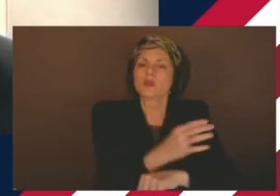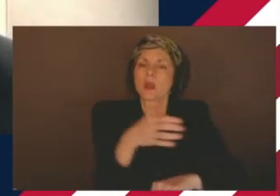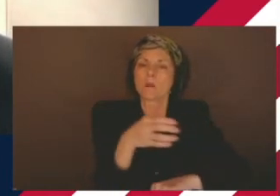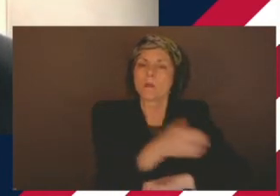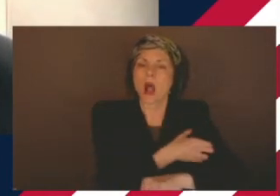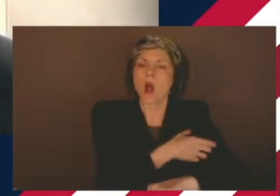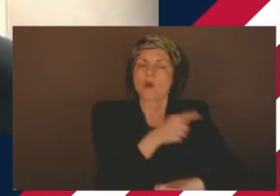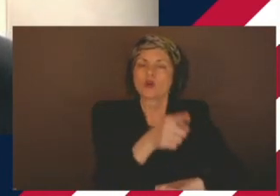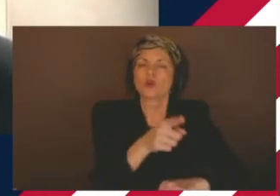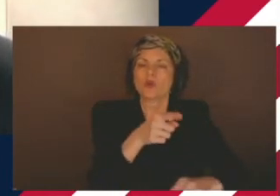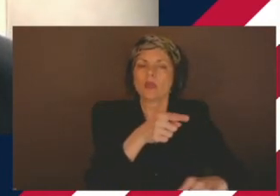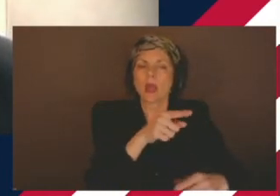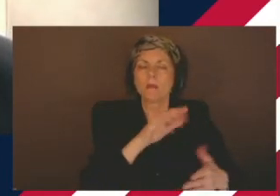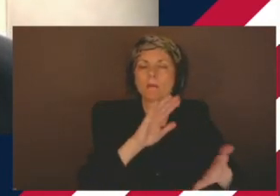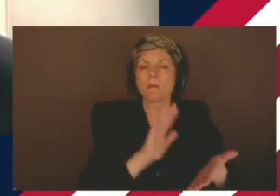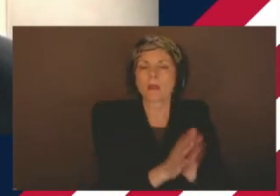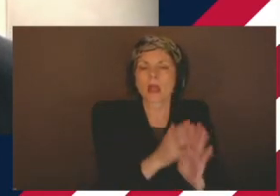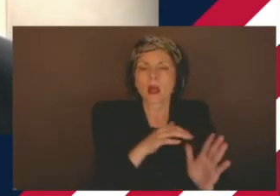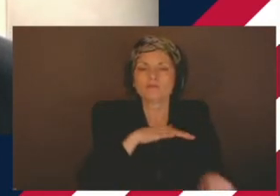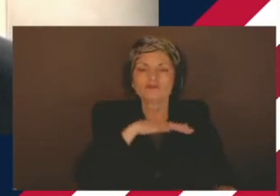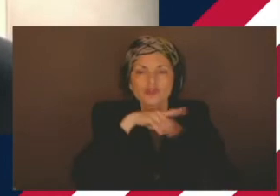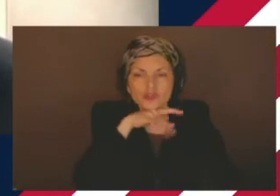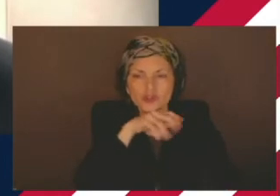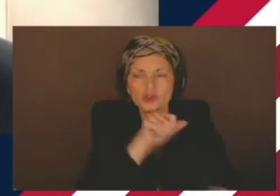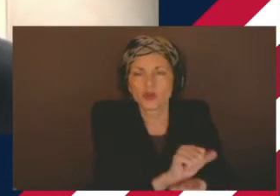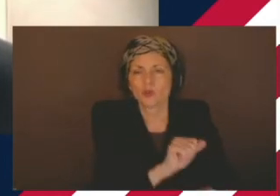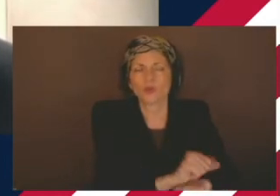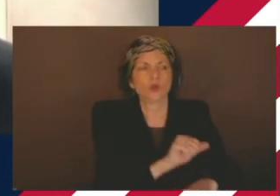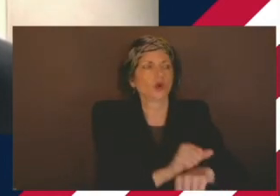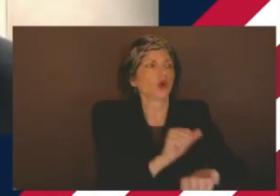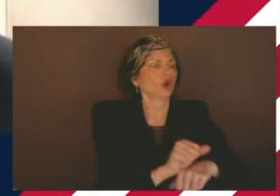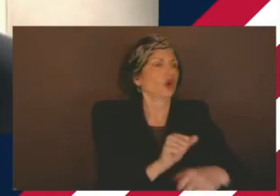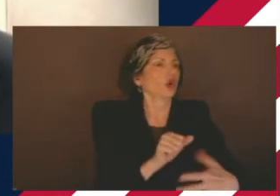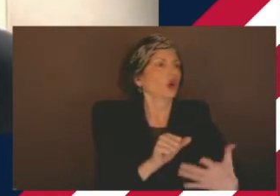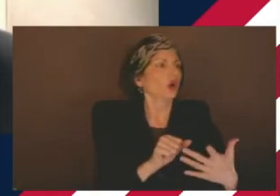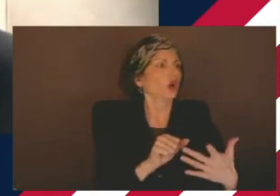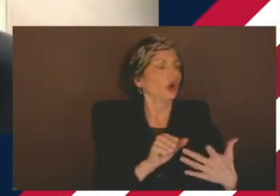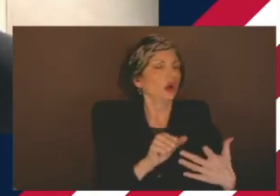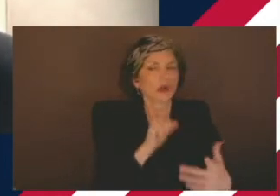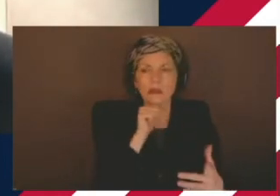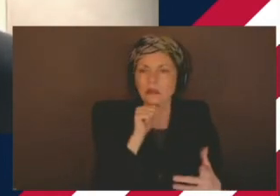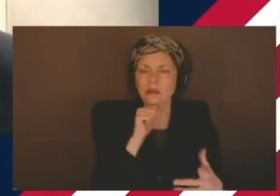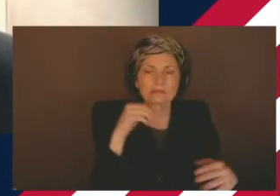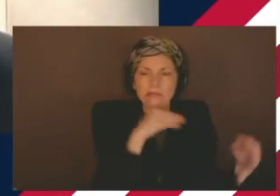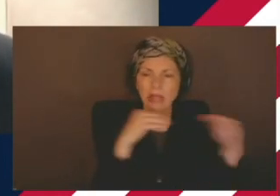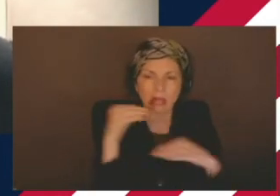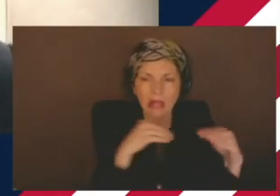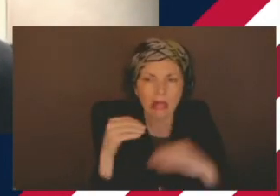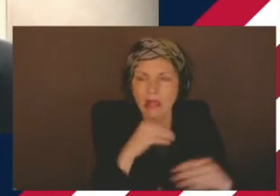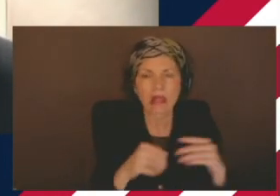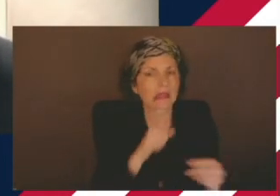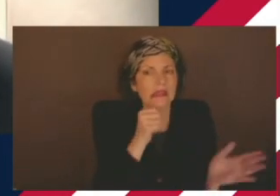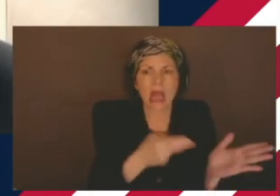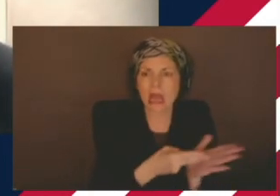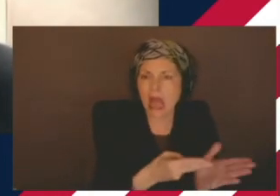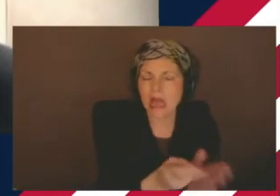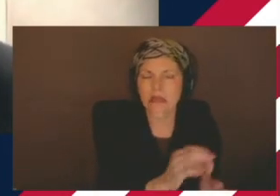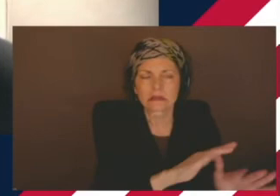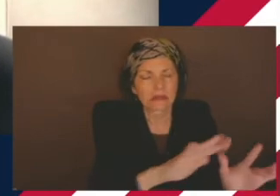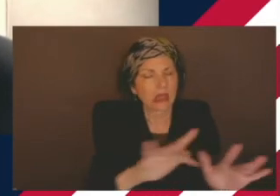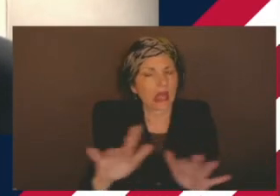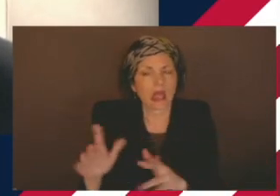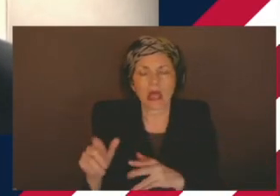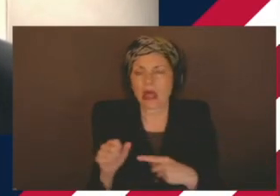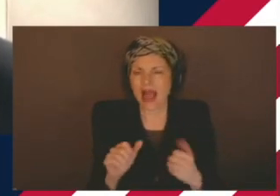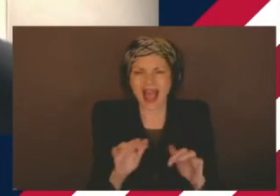The corruption and authoritarianism kind of play hand in hand. What do we need to do